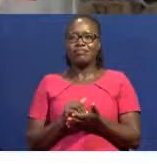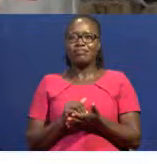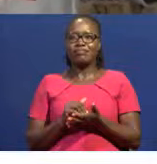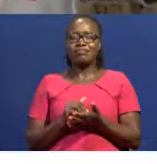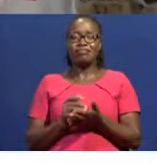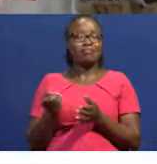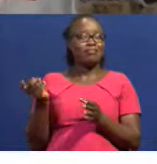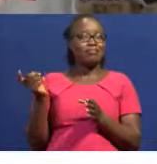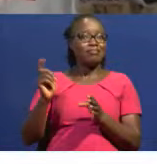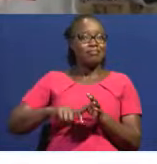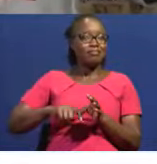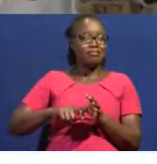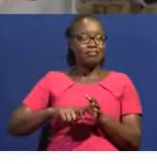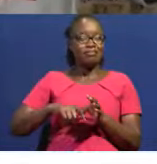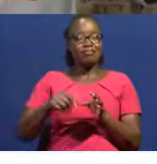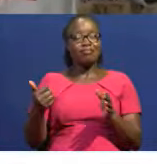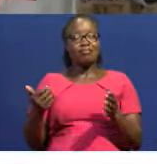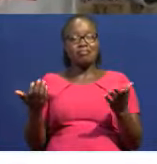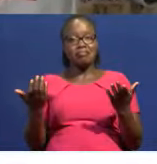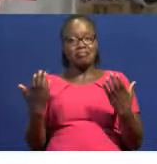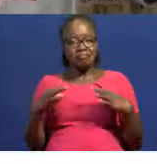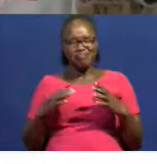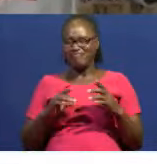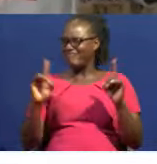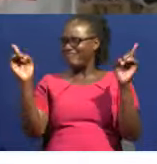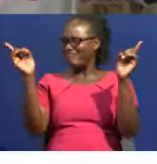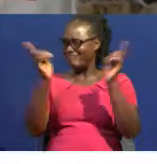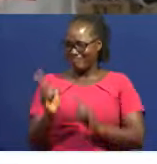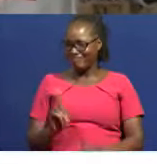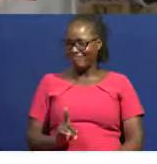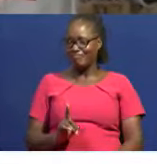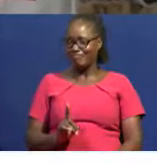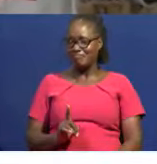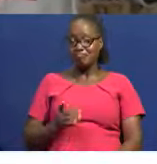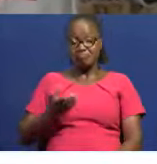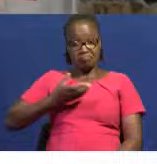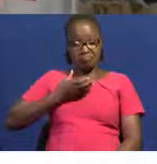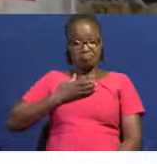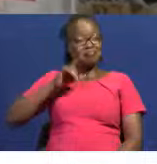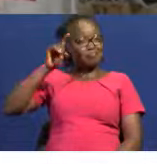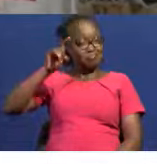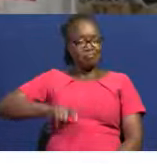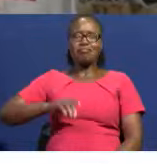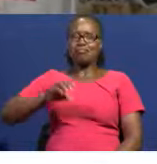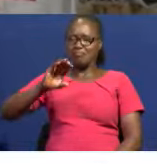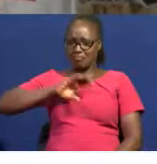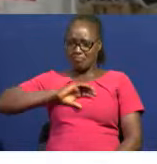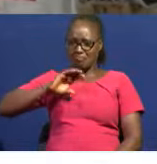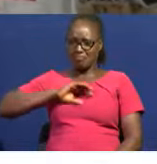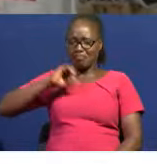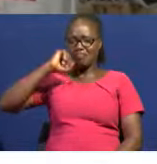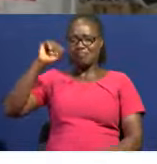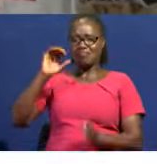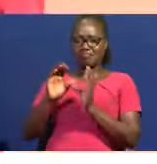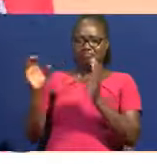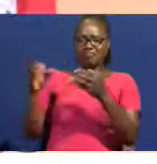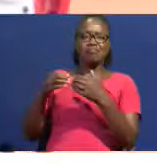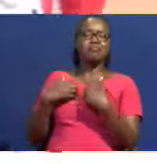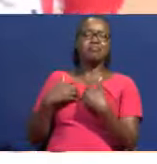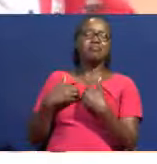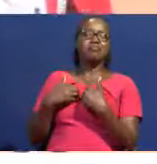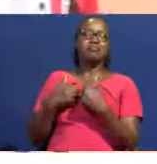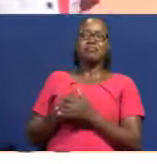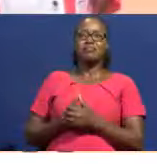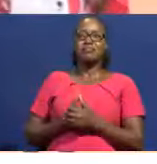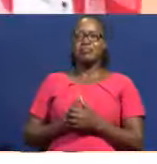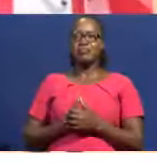travel na gari za wenyewe. Lazima tukue na gari yetu. Lazima tukue na gari yetu.